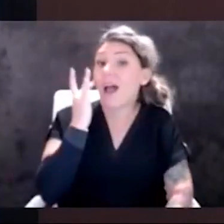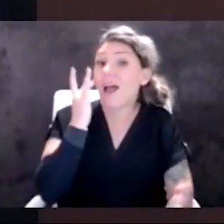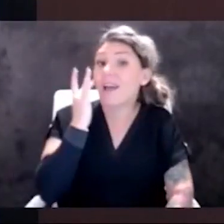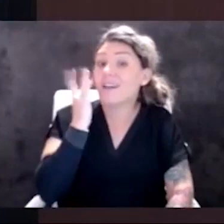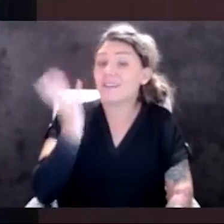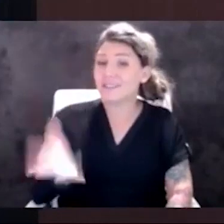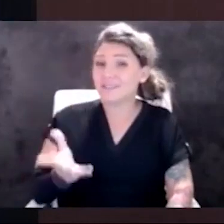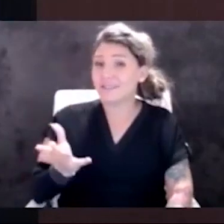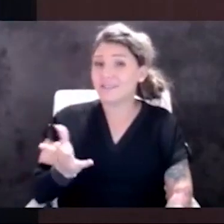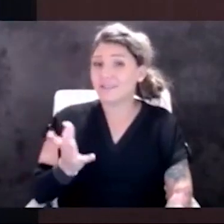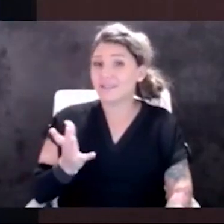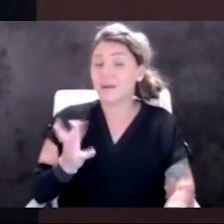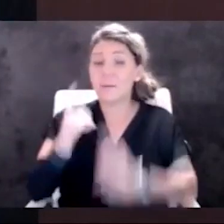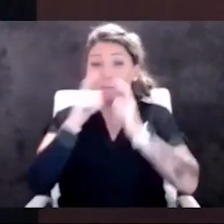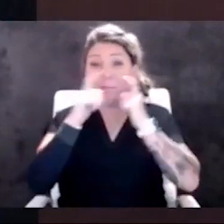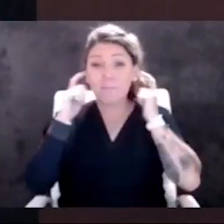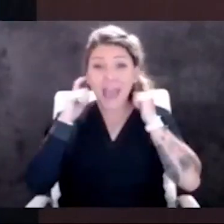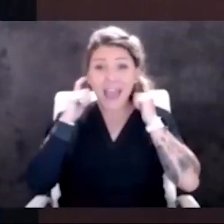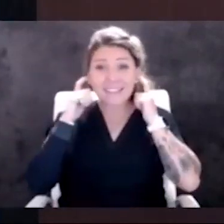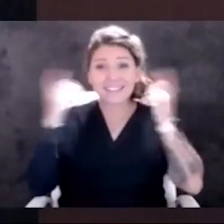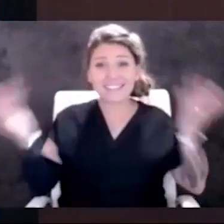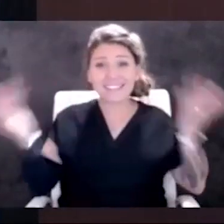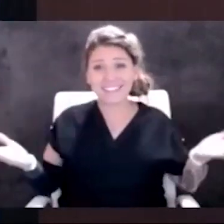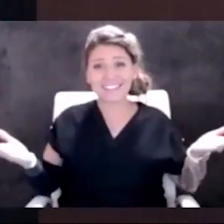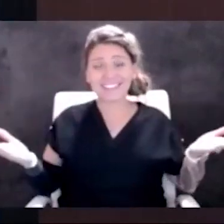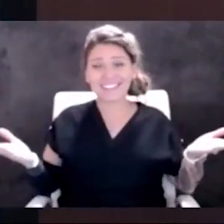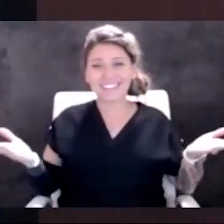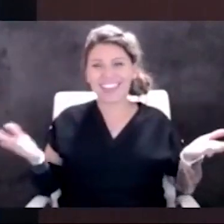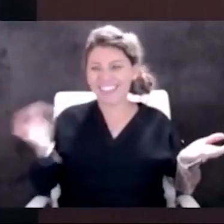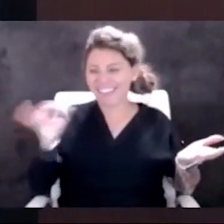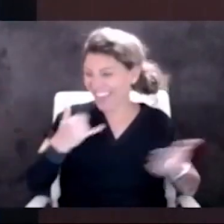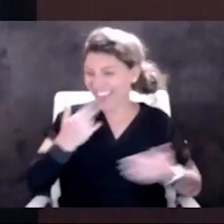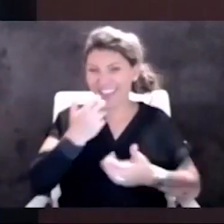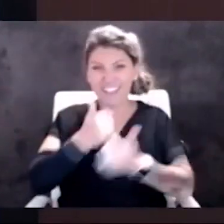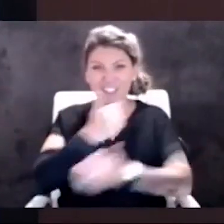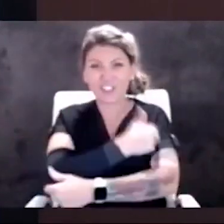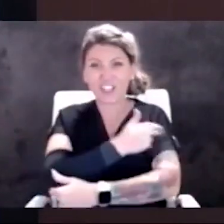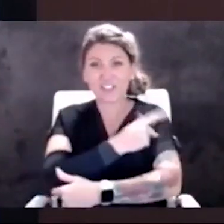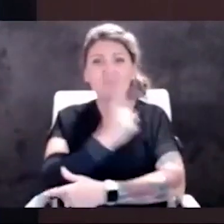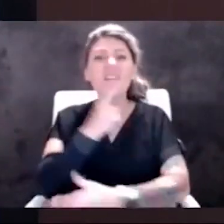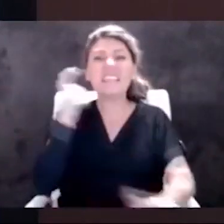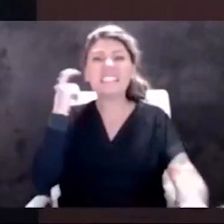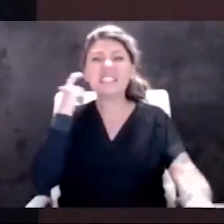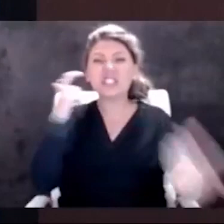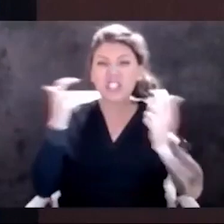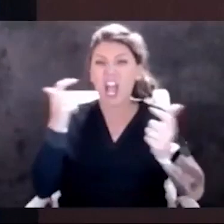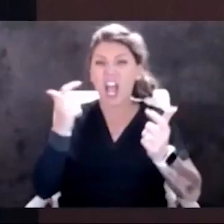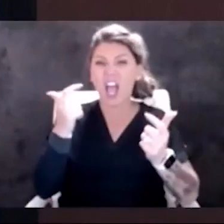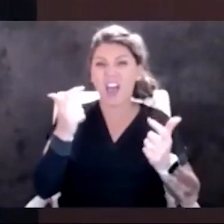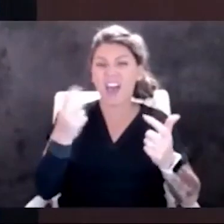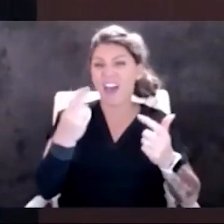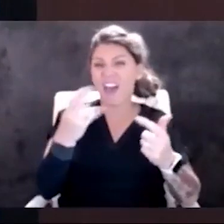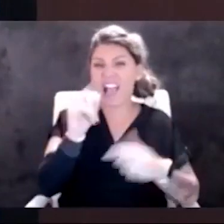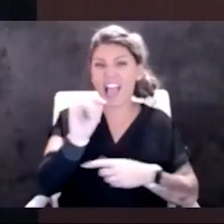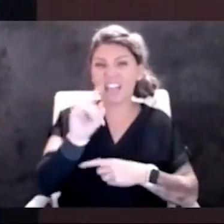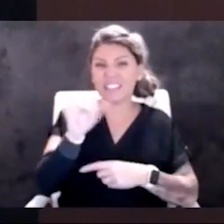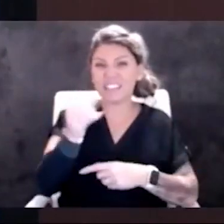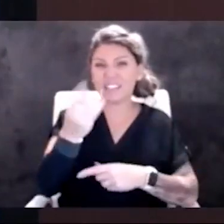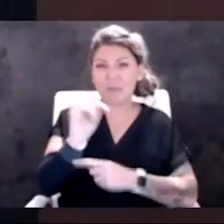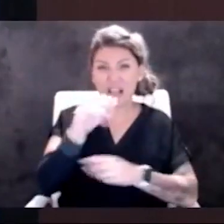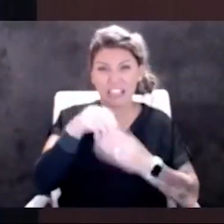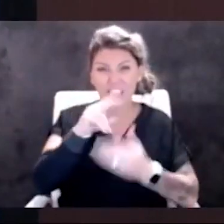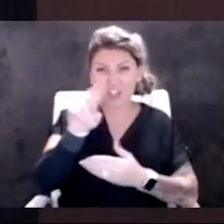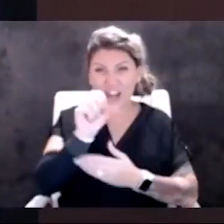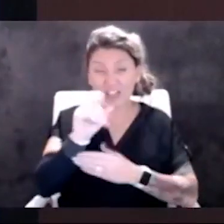wear a mask. And every hospital is the biggest hotspot in the United States or in the world for collections